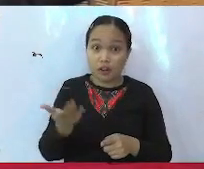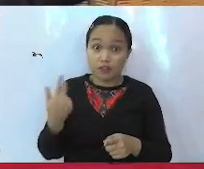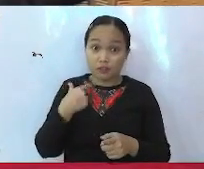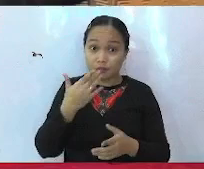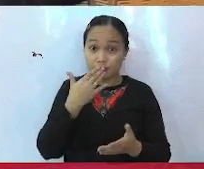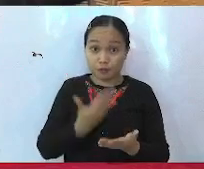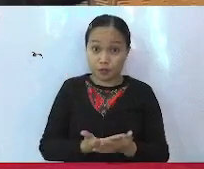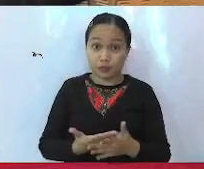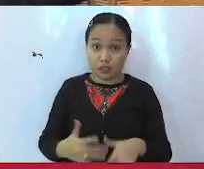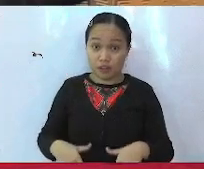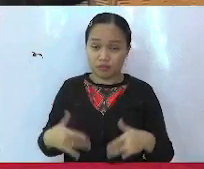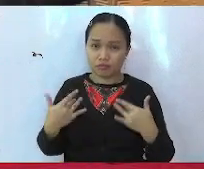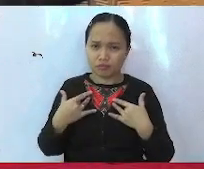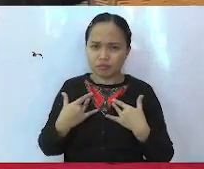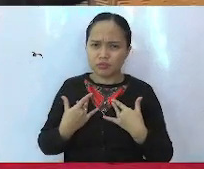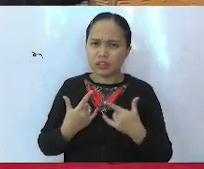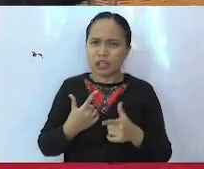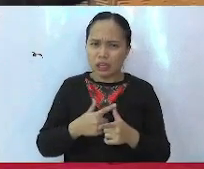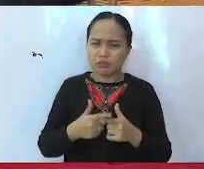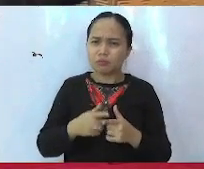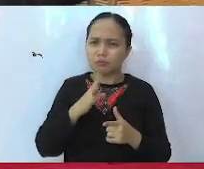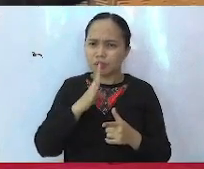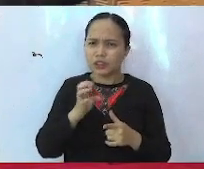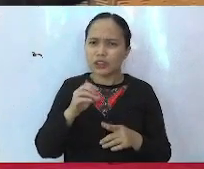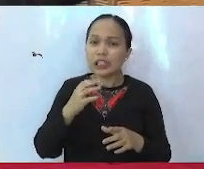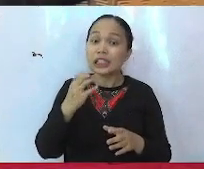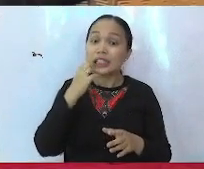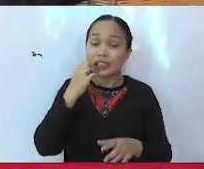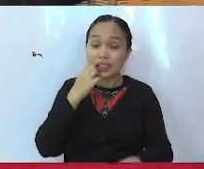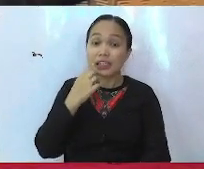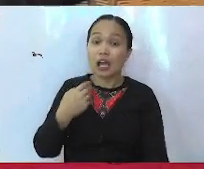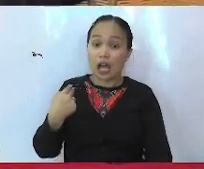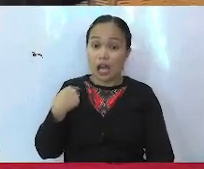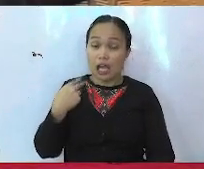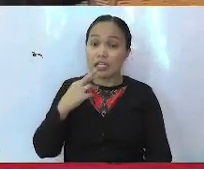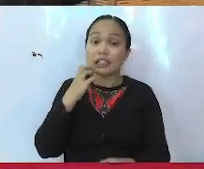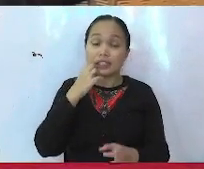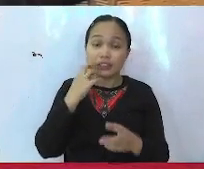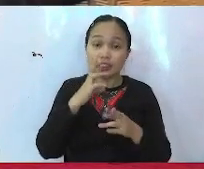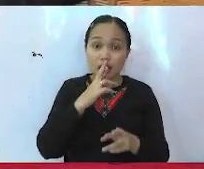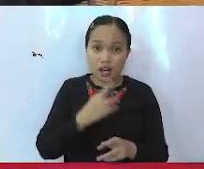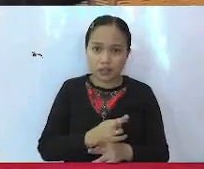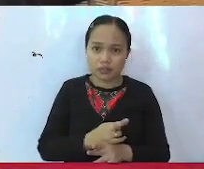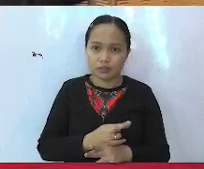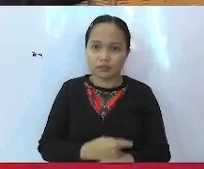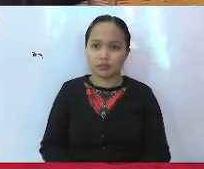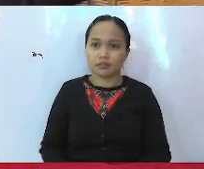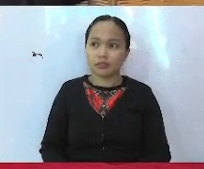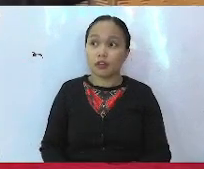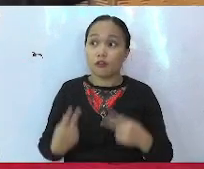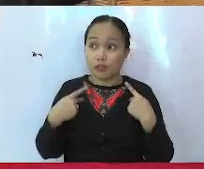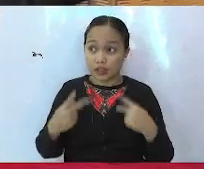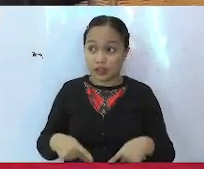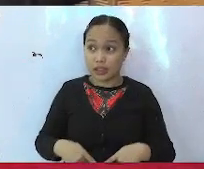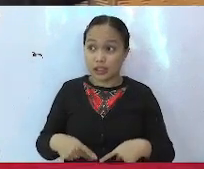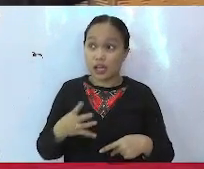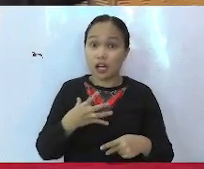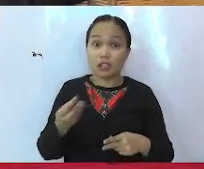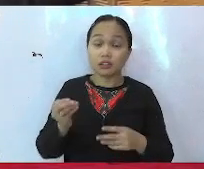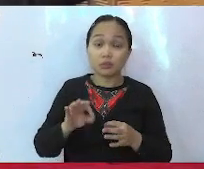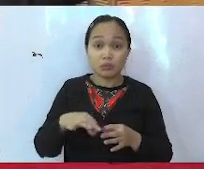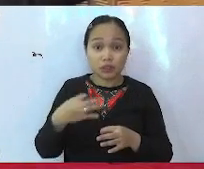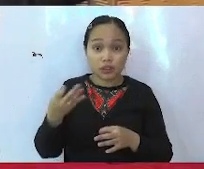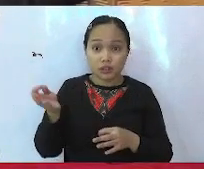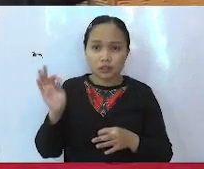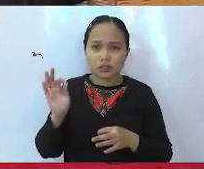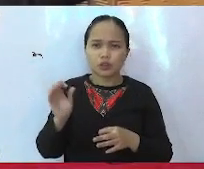eat right. Yeah. That's it. You want to be healthy, you better eat right. That's right. Physically and spiritually.